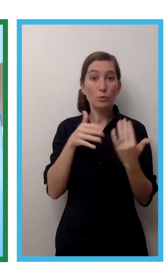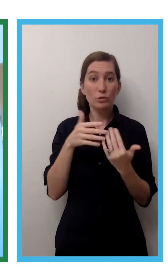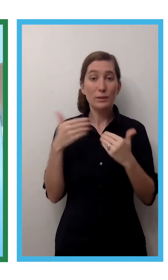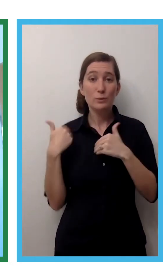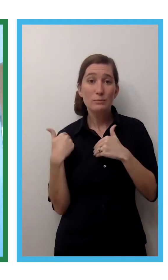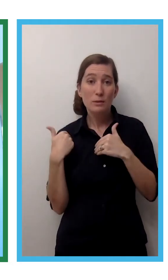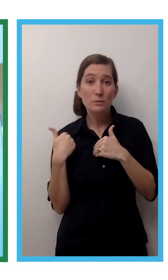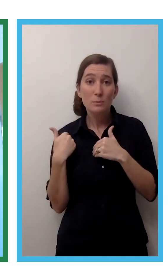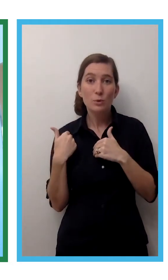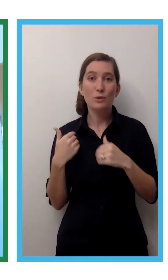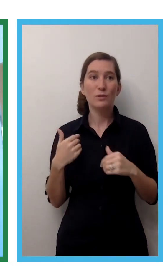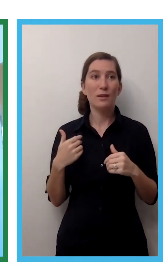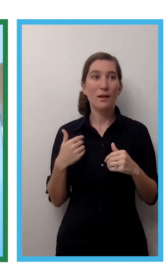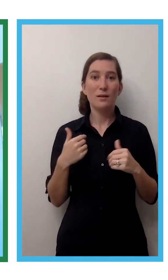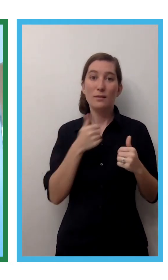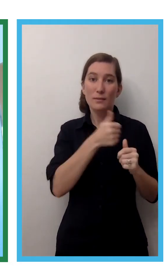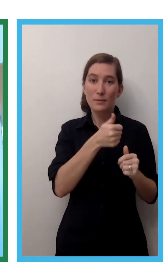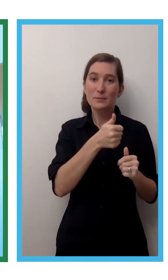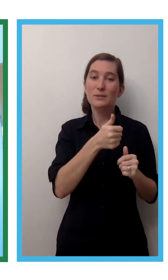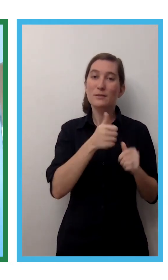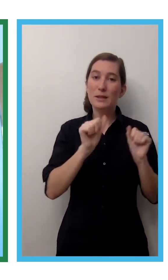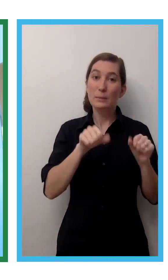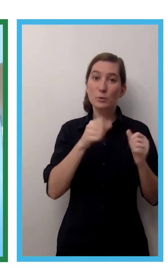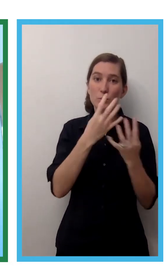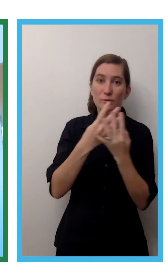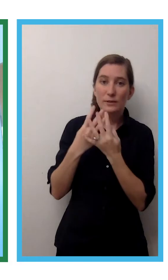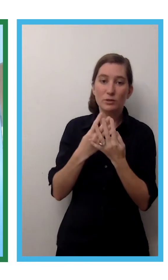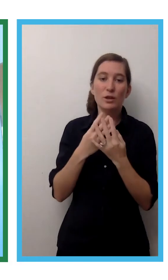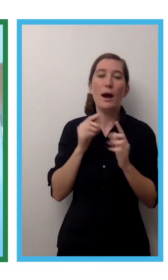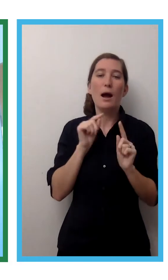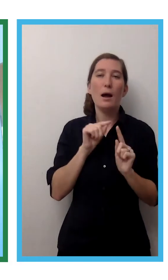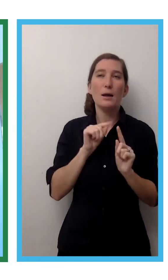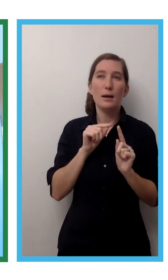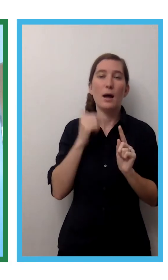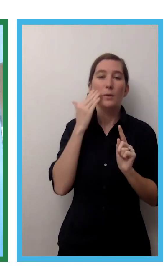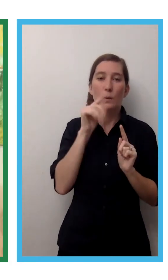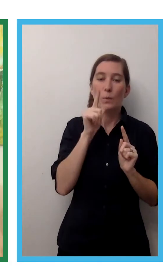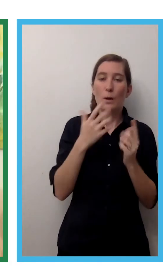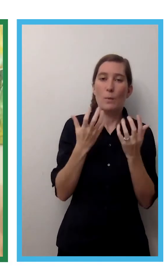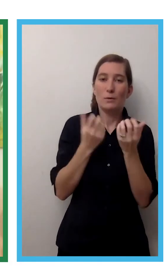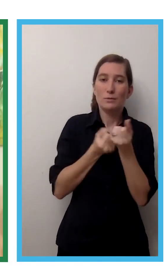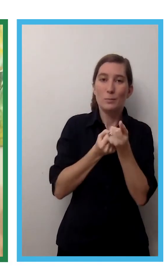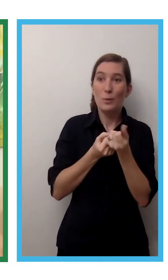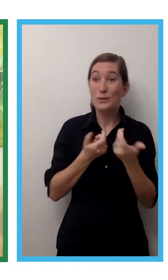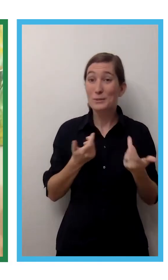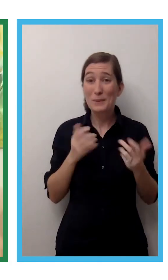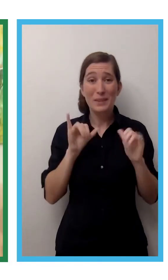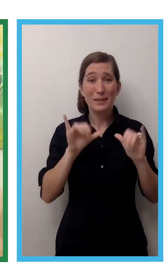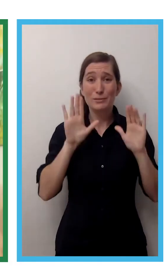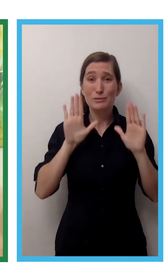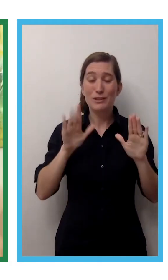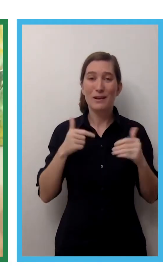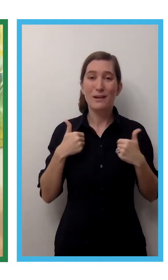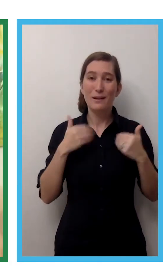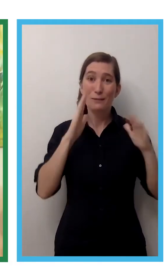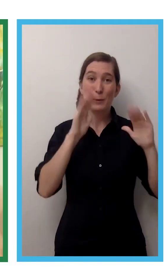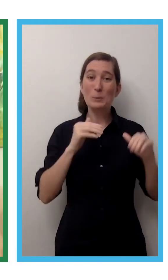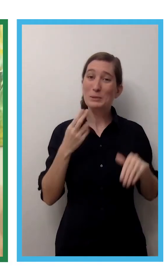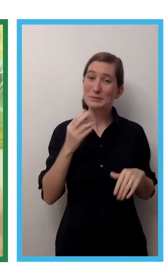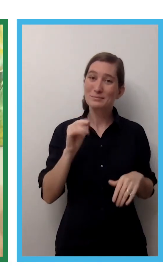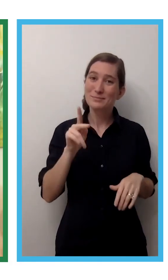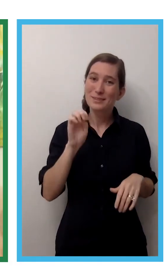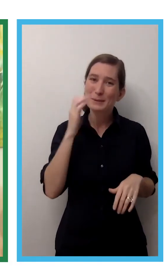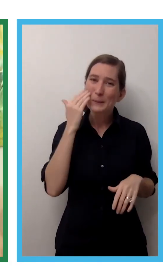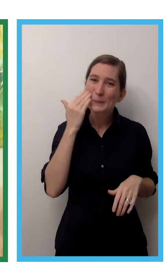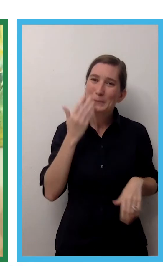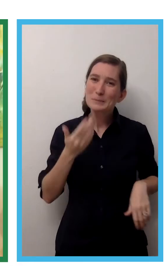mean, it gives me hope, I guess, is what I'm saying. So, yeah. It gives me, yeah, absolutely. It gives me hope. And I